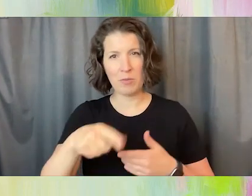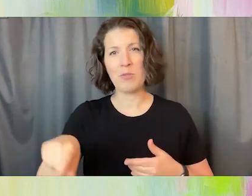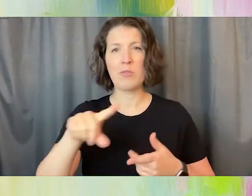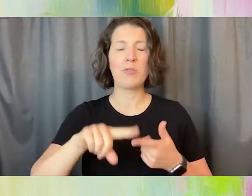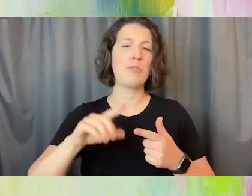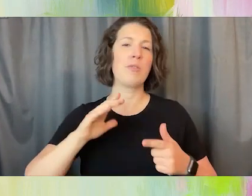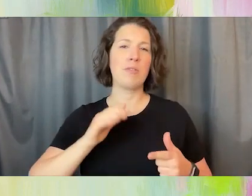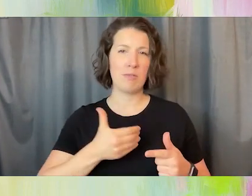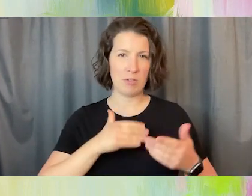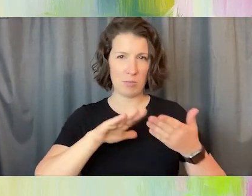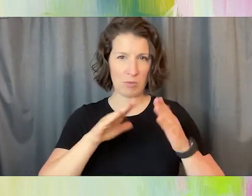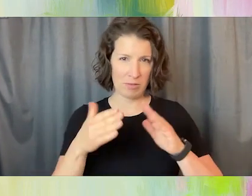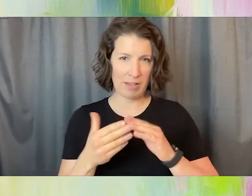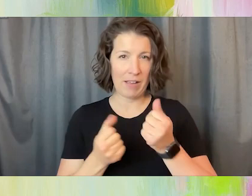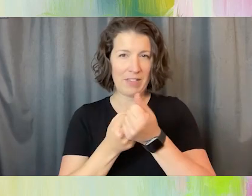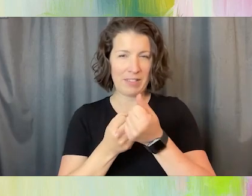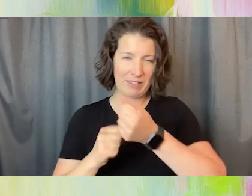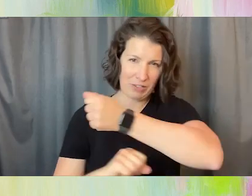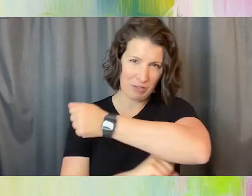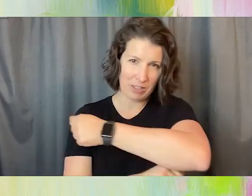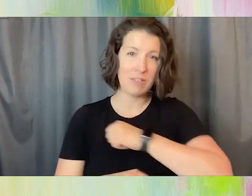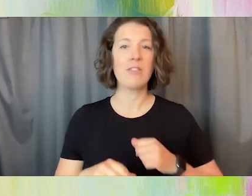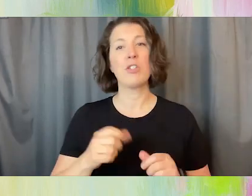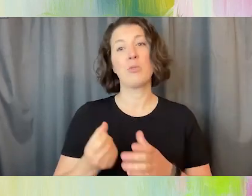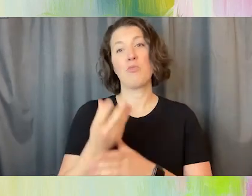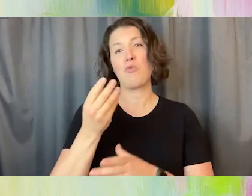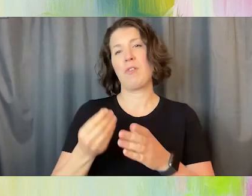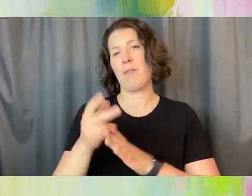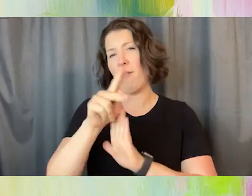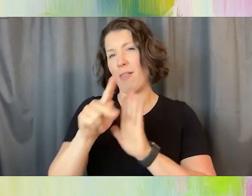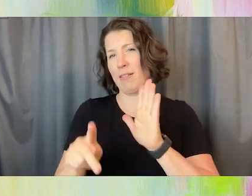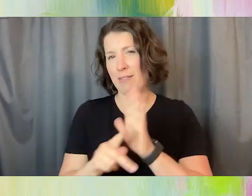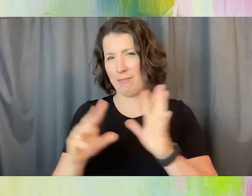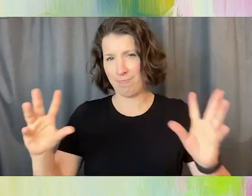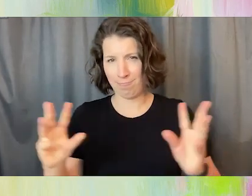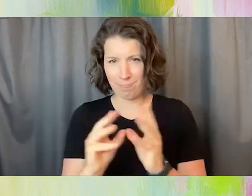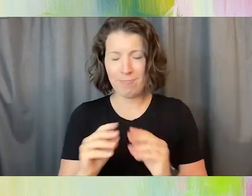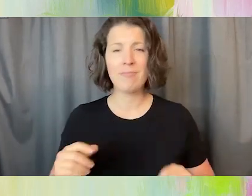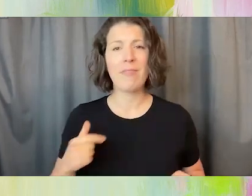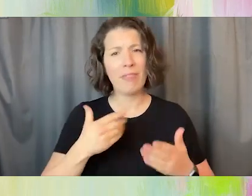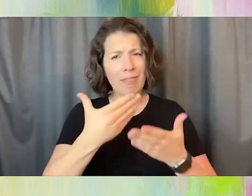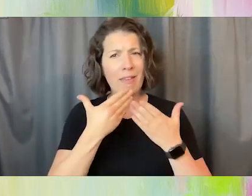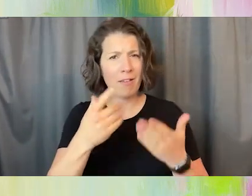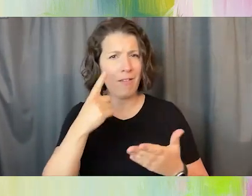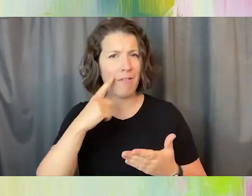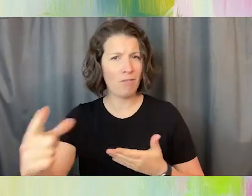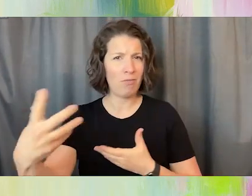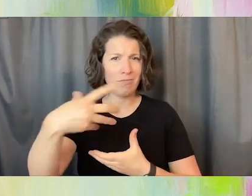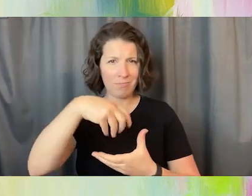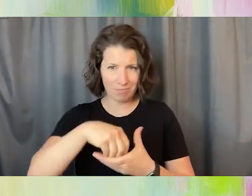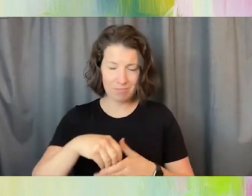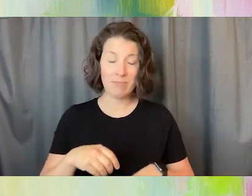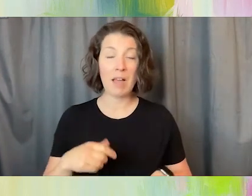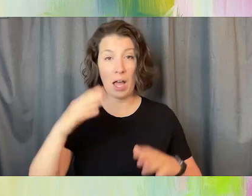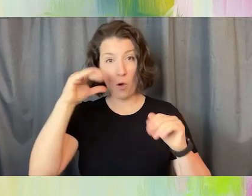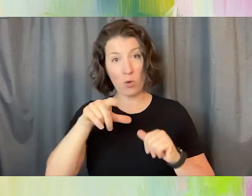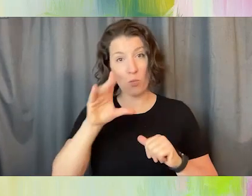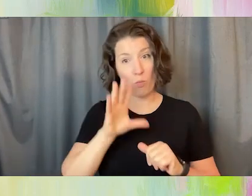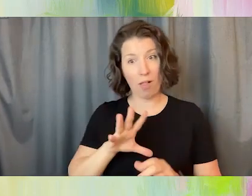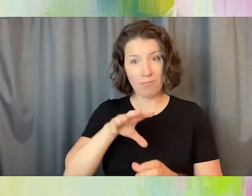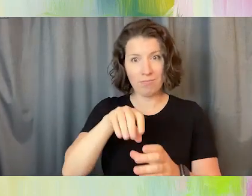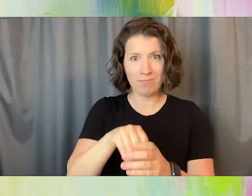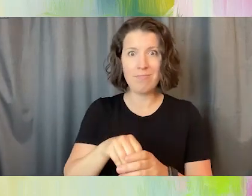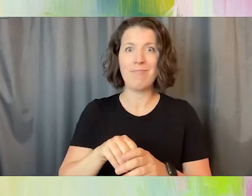Foundation's Spring Policy Consortium. I thank you for participating, and I hope that you'll participate